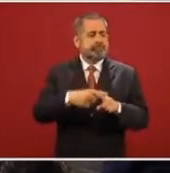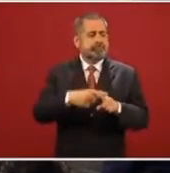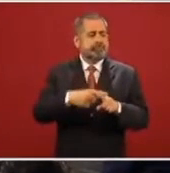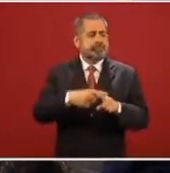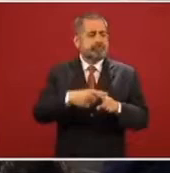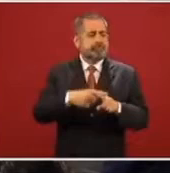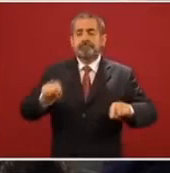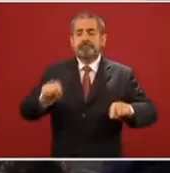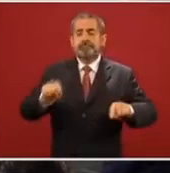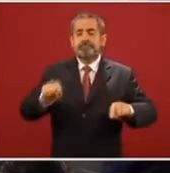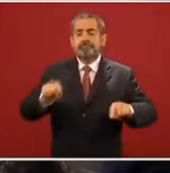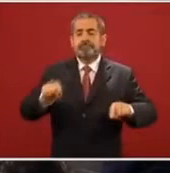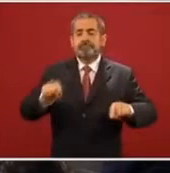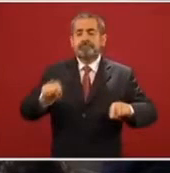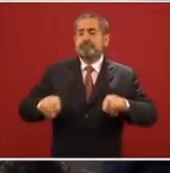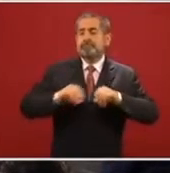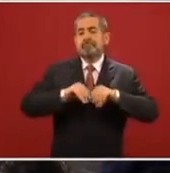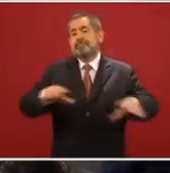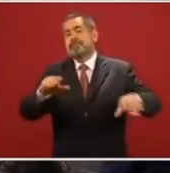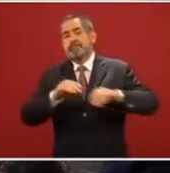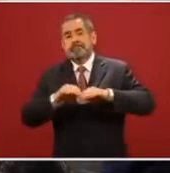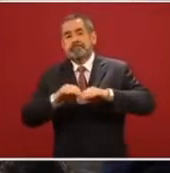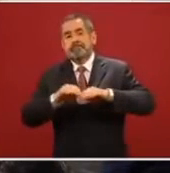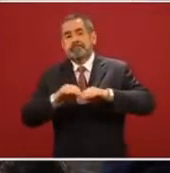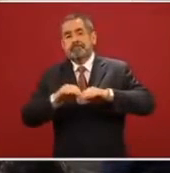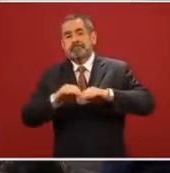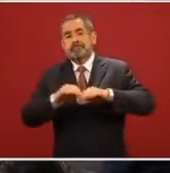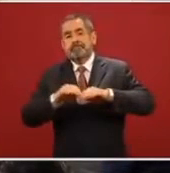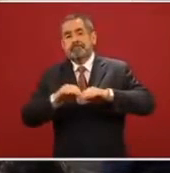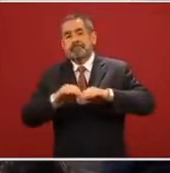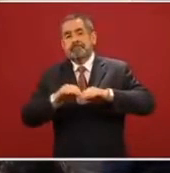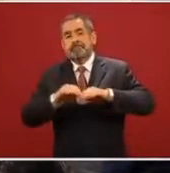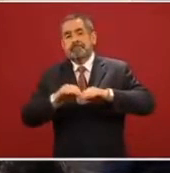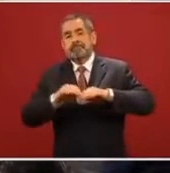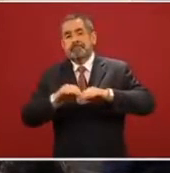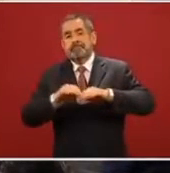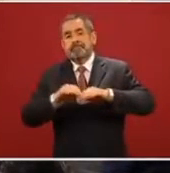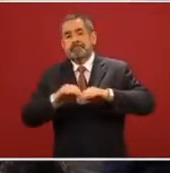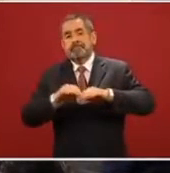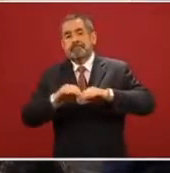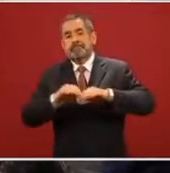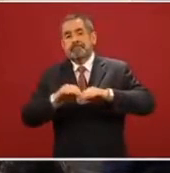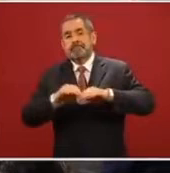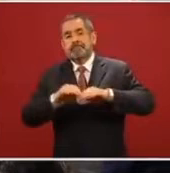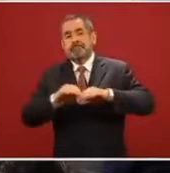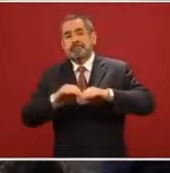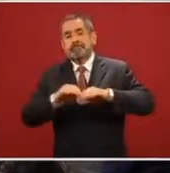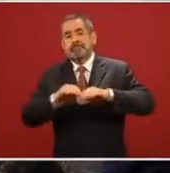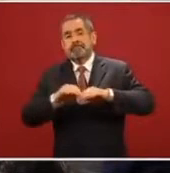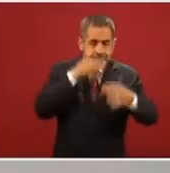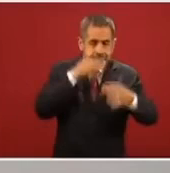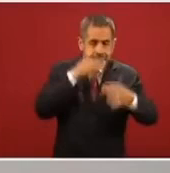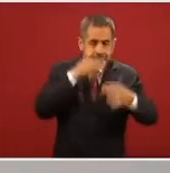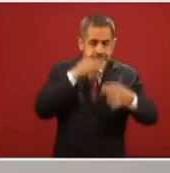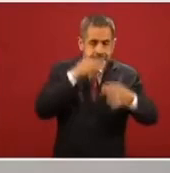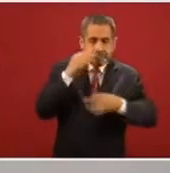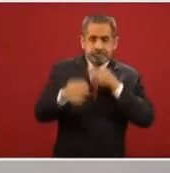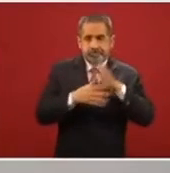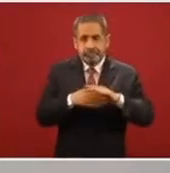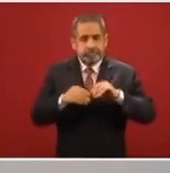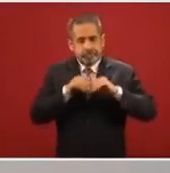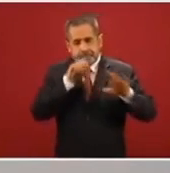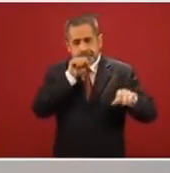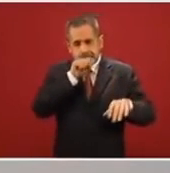different reactions públicas, sobre todo de medios, publicly especially that of the media.